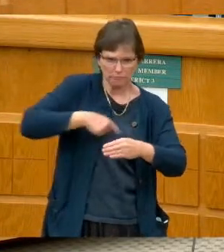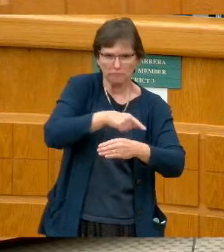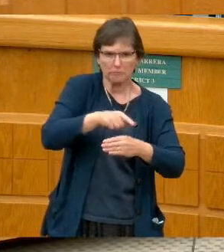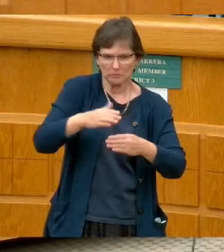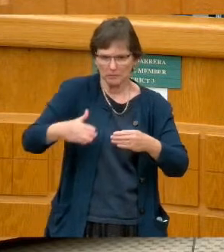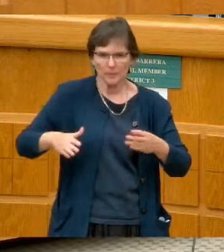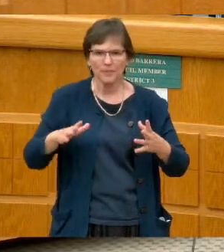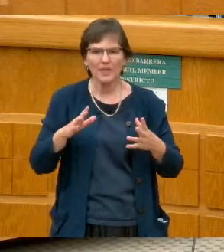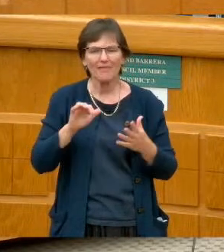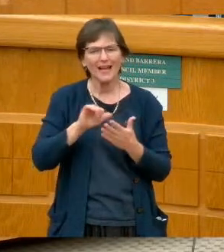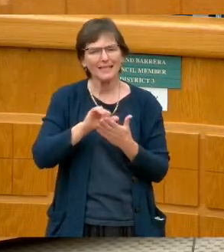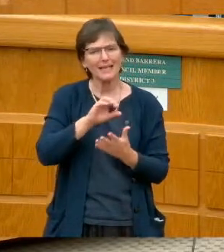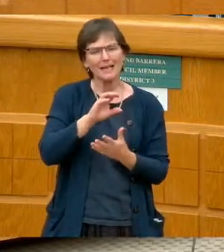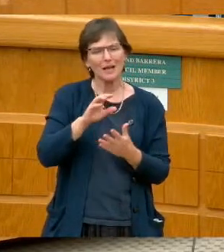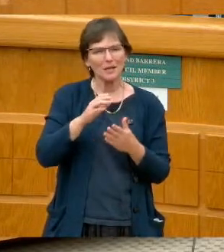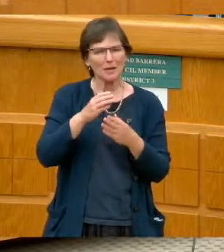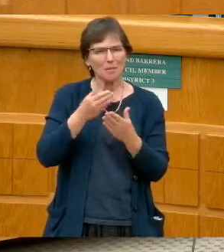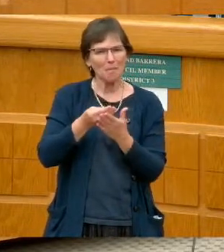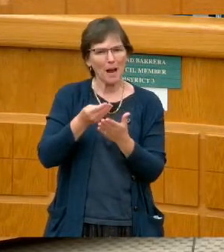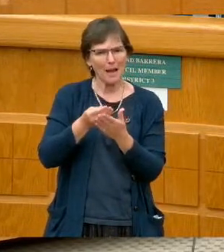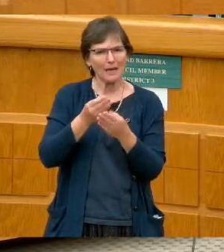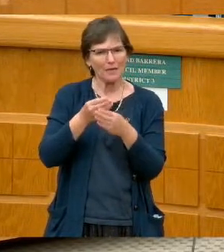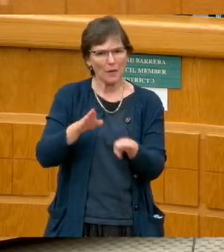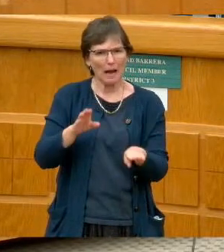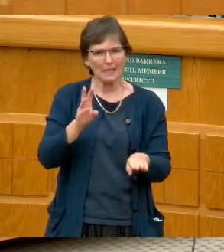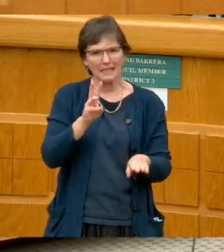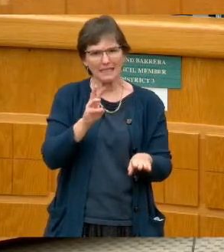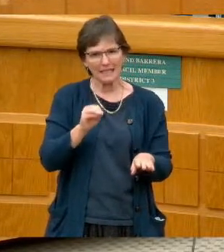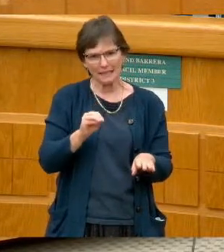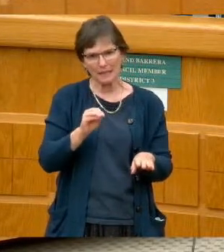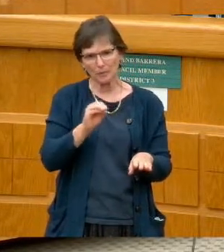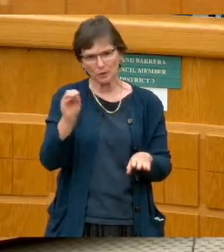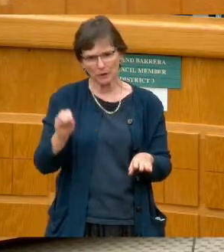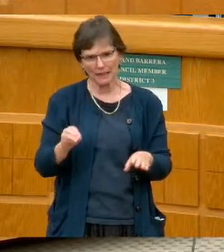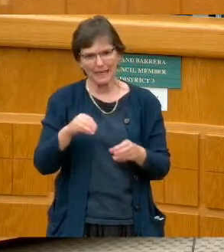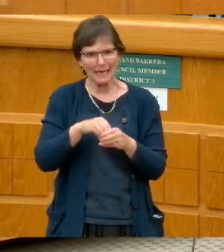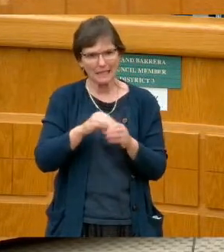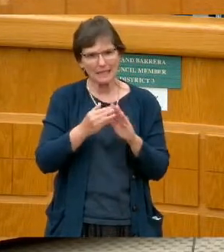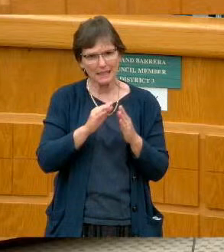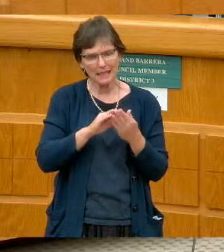to the county. But because we have a 60-40 split on city-county health,